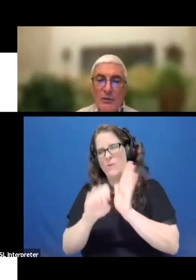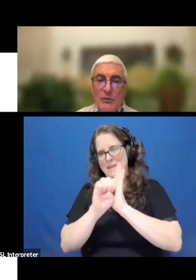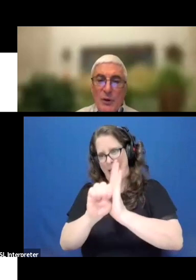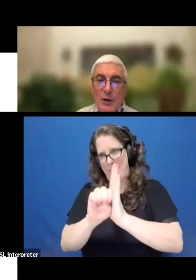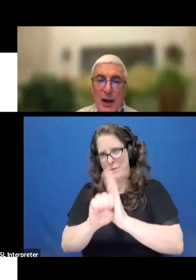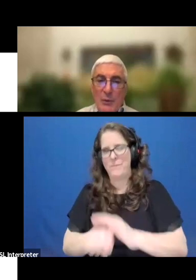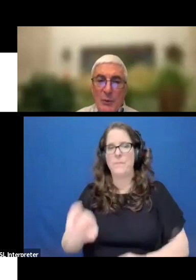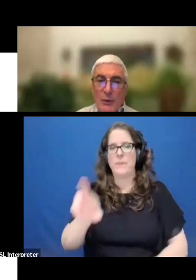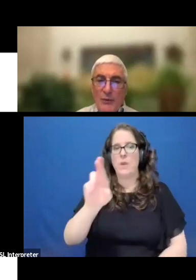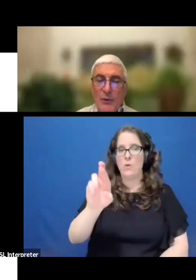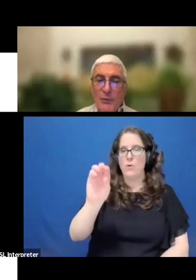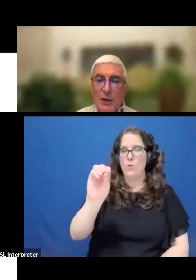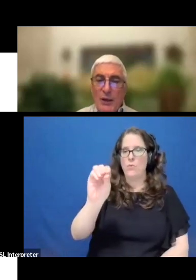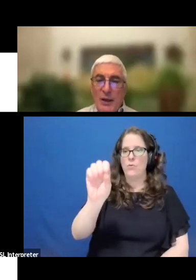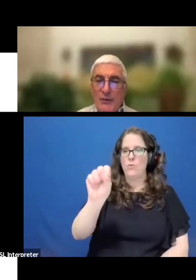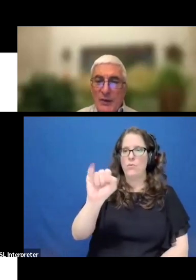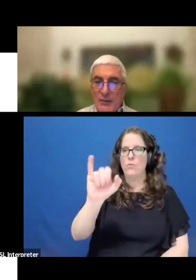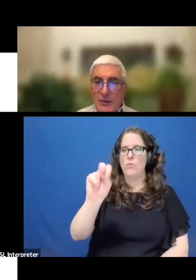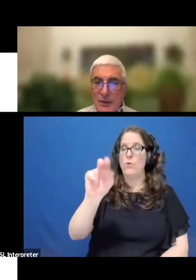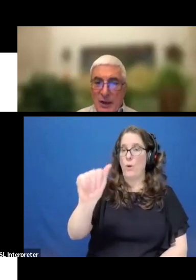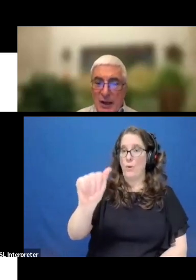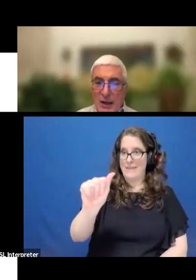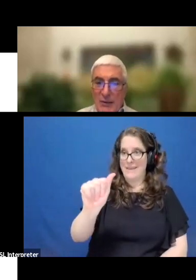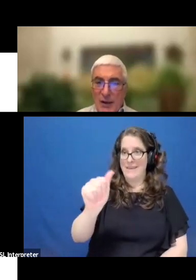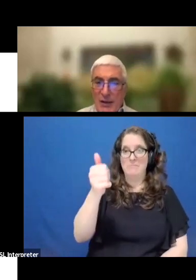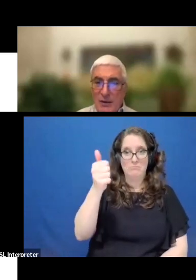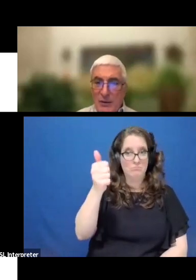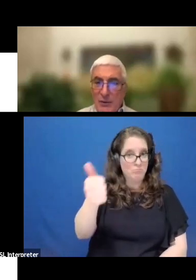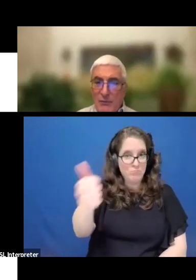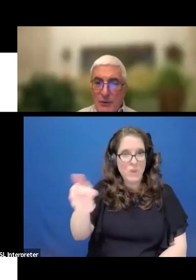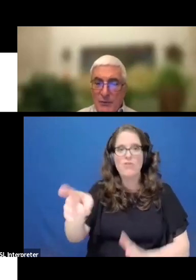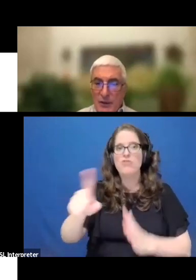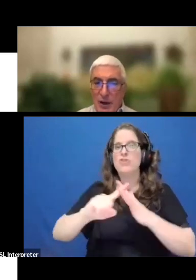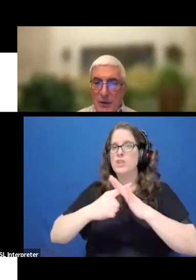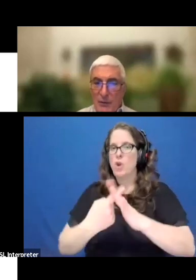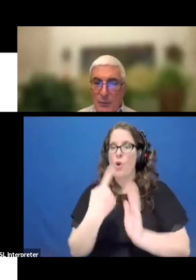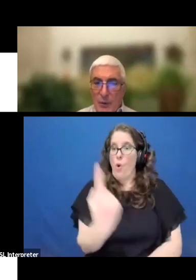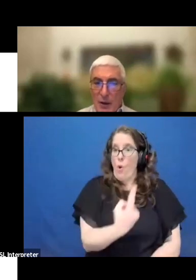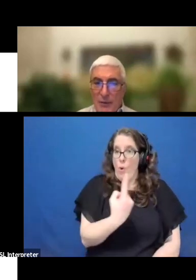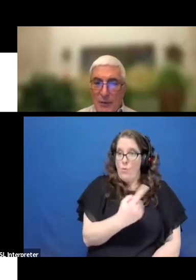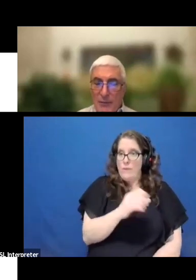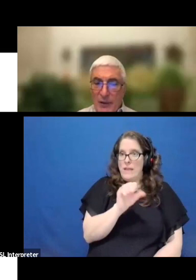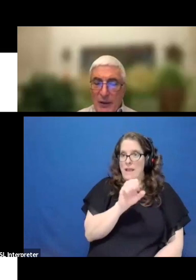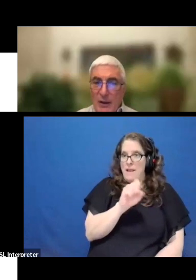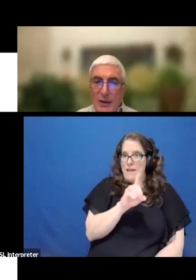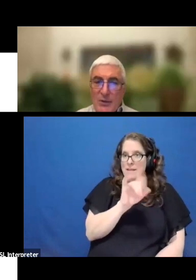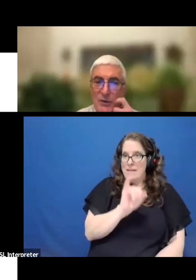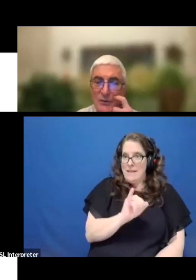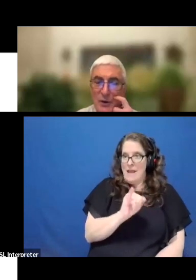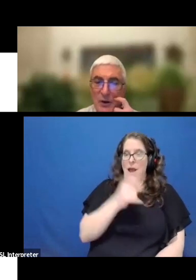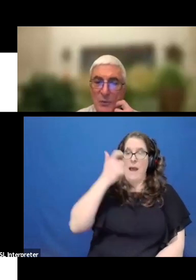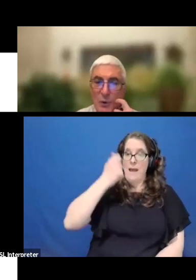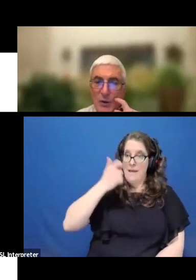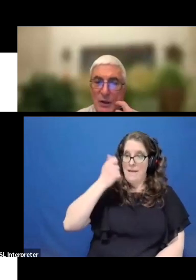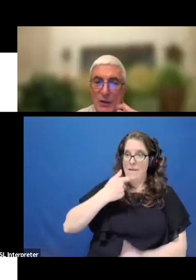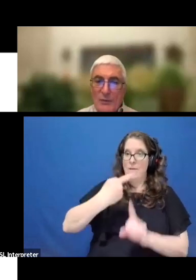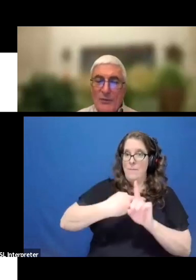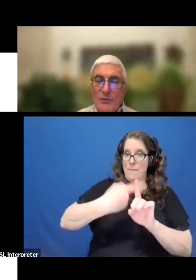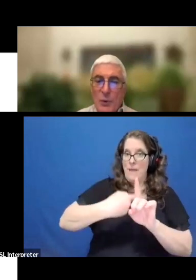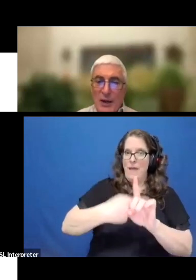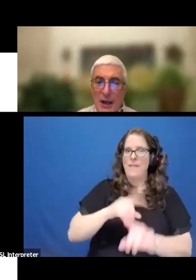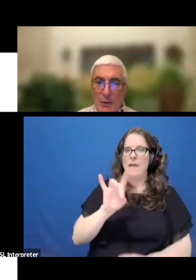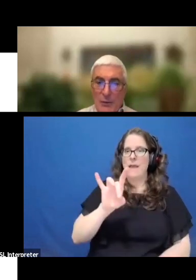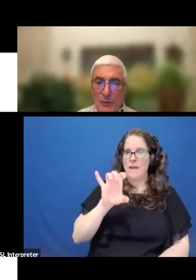who started out with only SSDI of $850 a month. She started